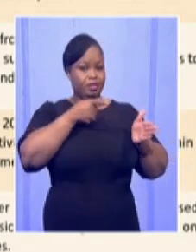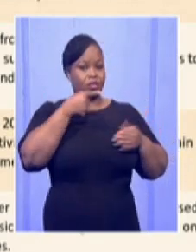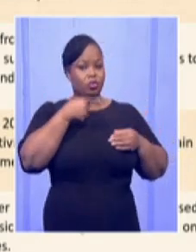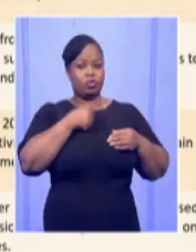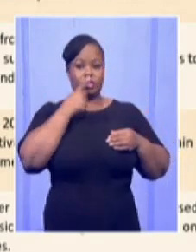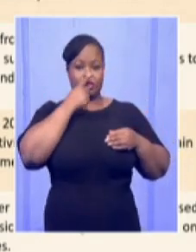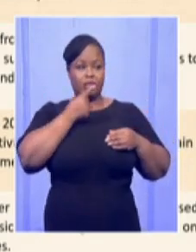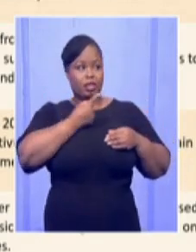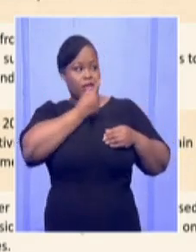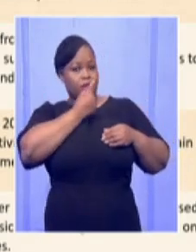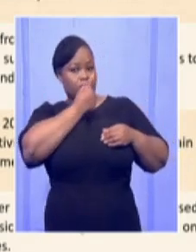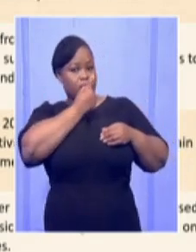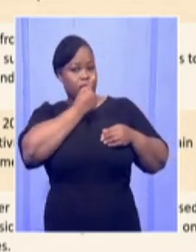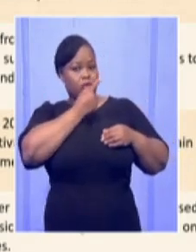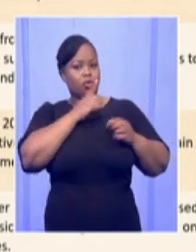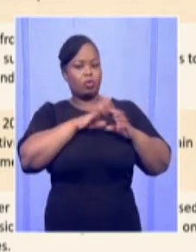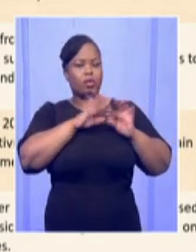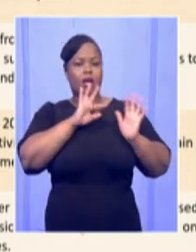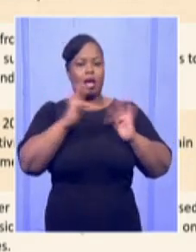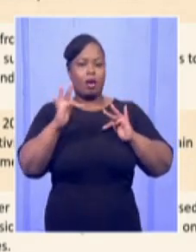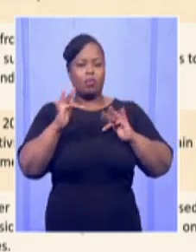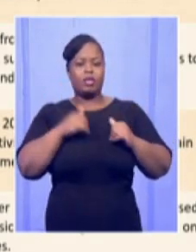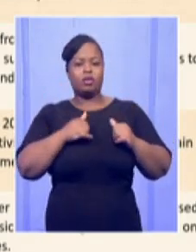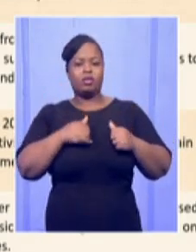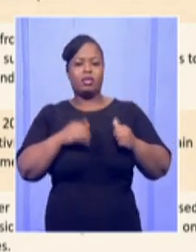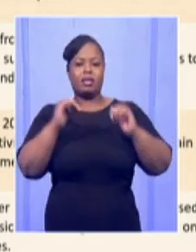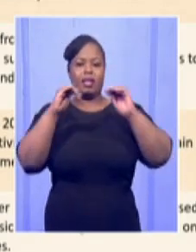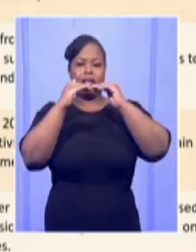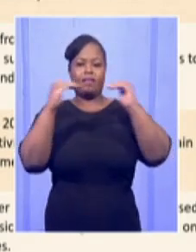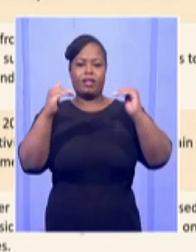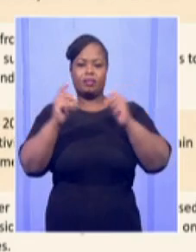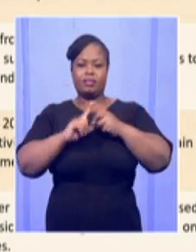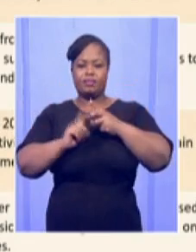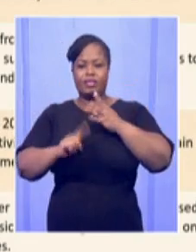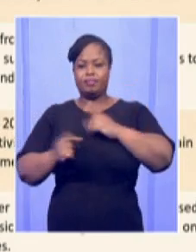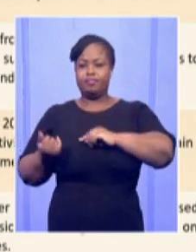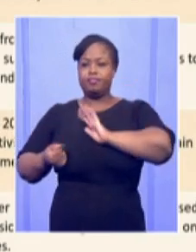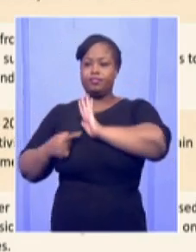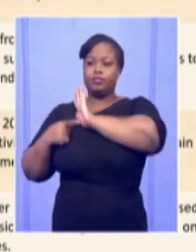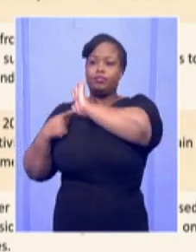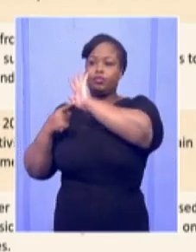a reminder of what they meant. Let's go to the next slide.